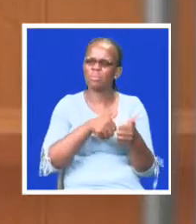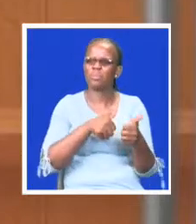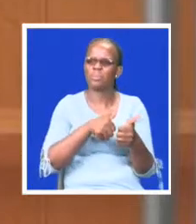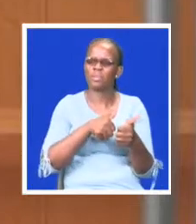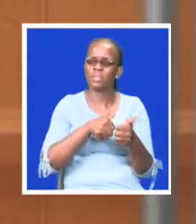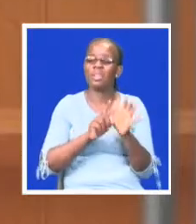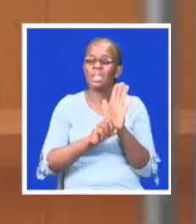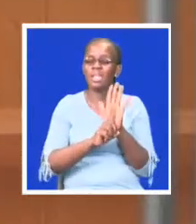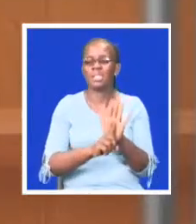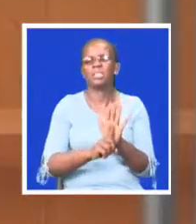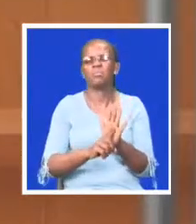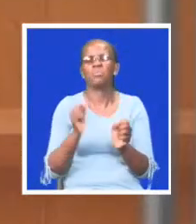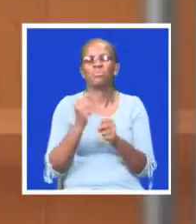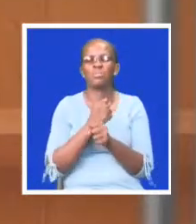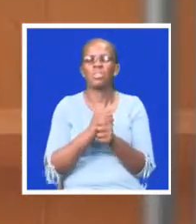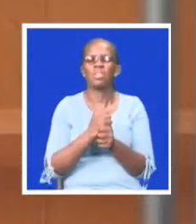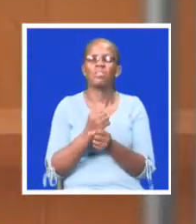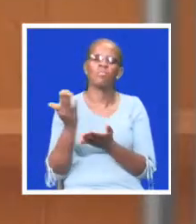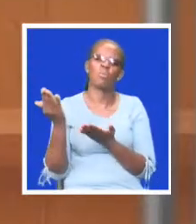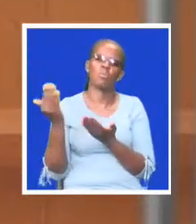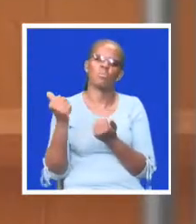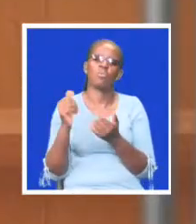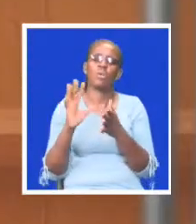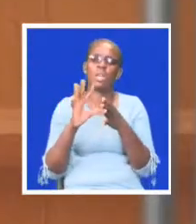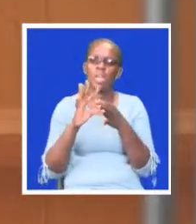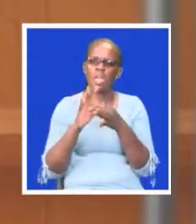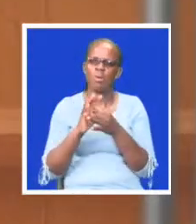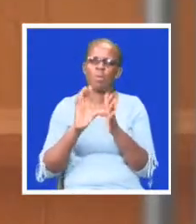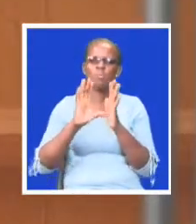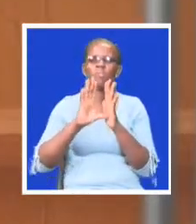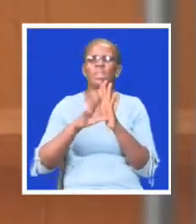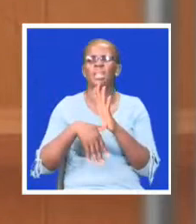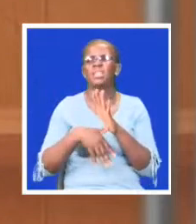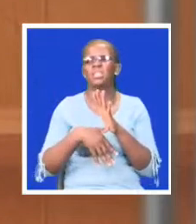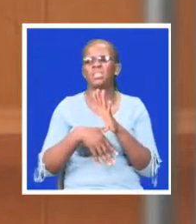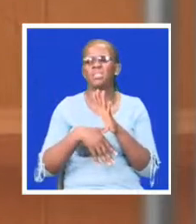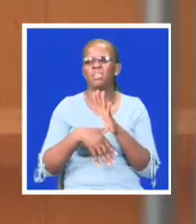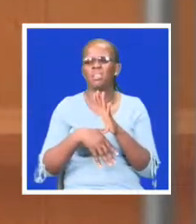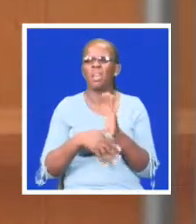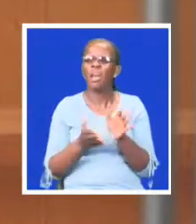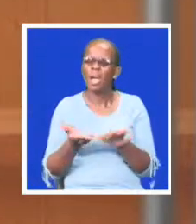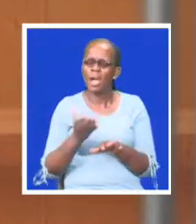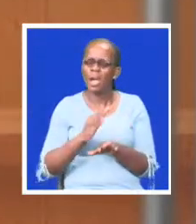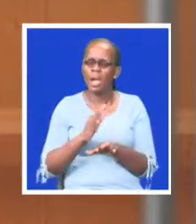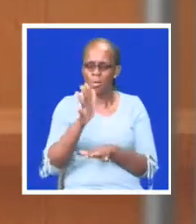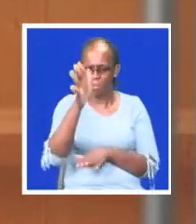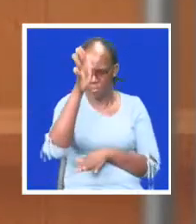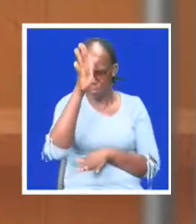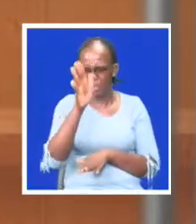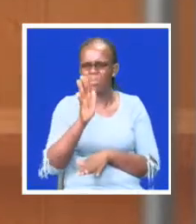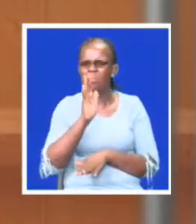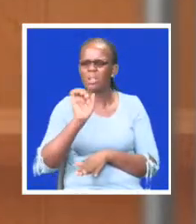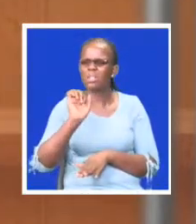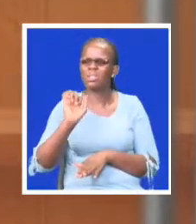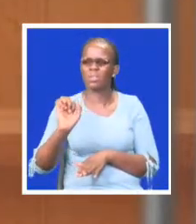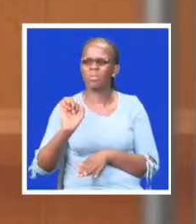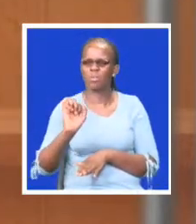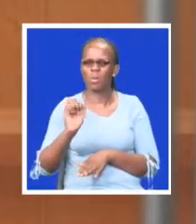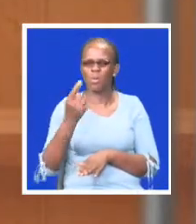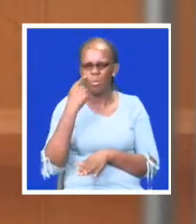come home late. How do your parents react, dear Lena, when you break any of these